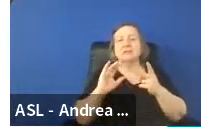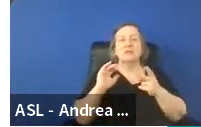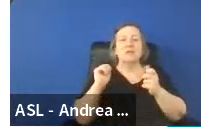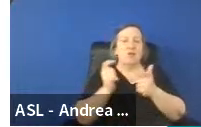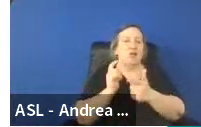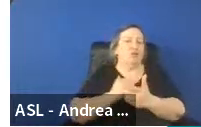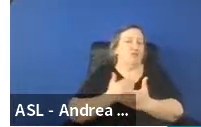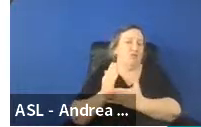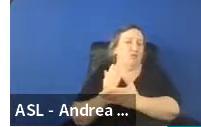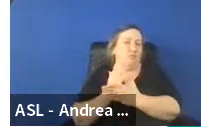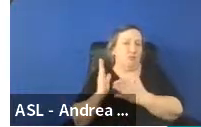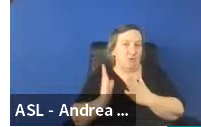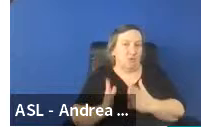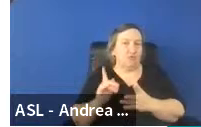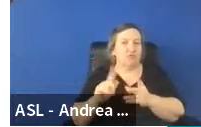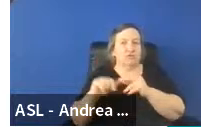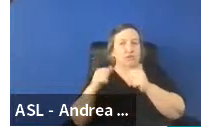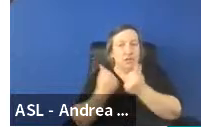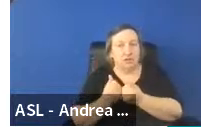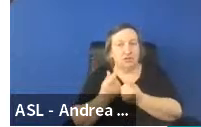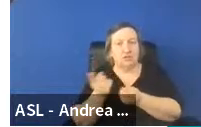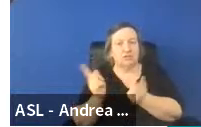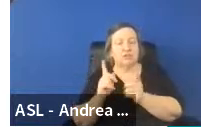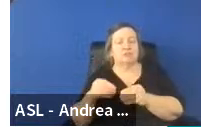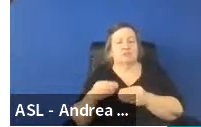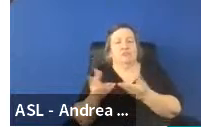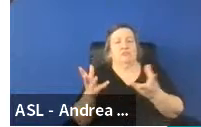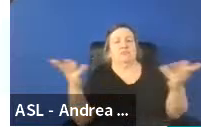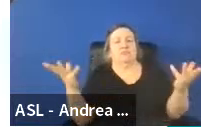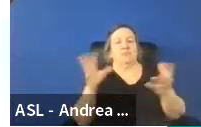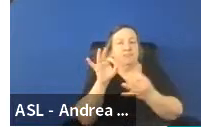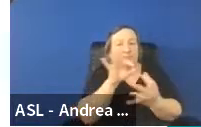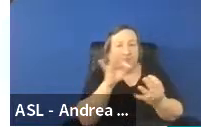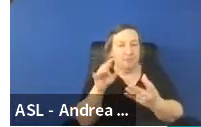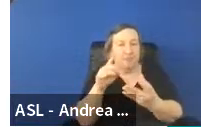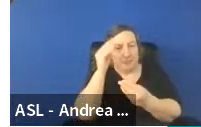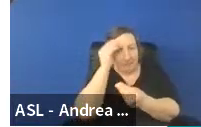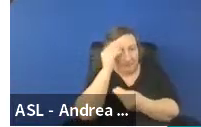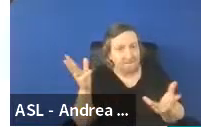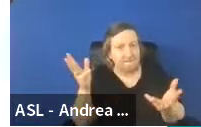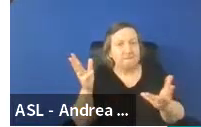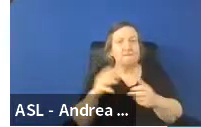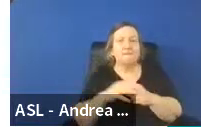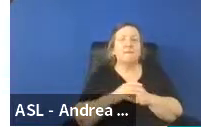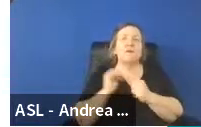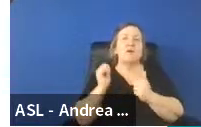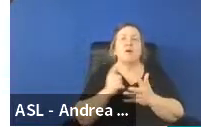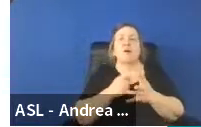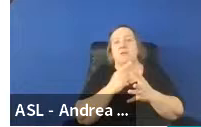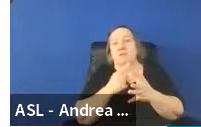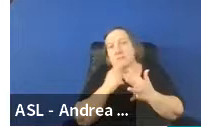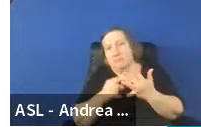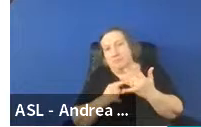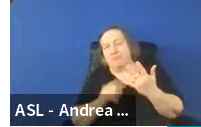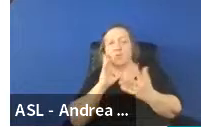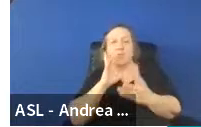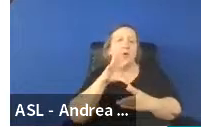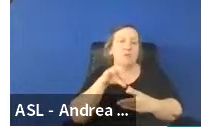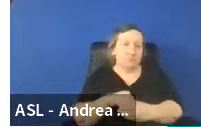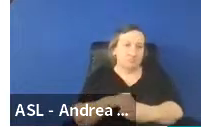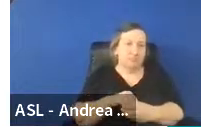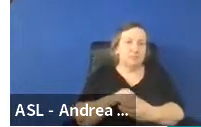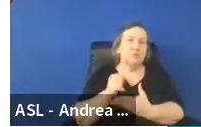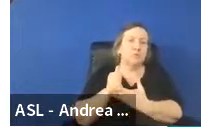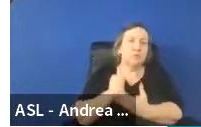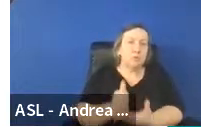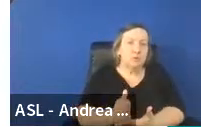partners and agencies are providing lots of input and feedback. And so all of those things will be combined together to